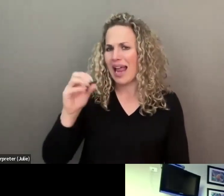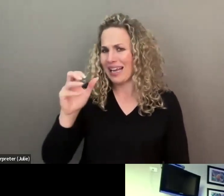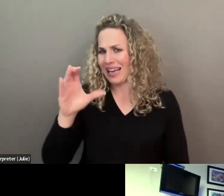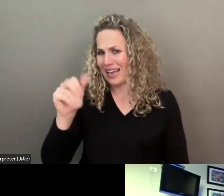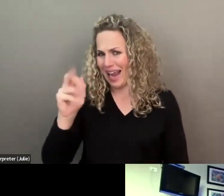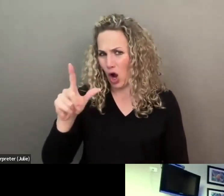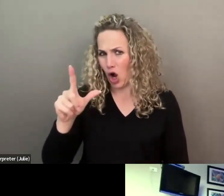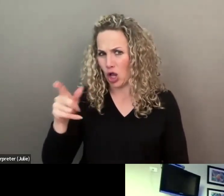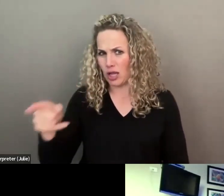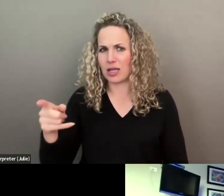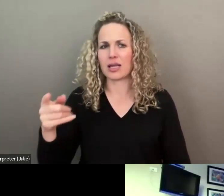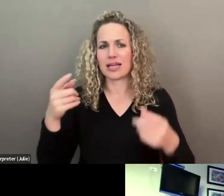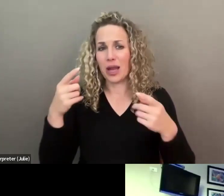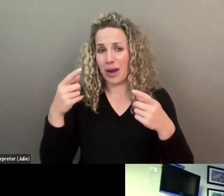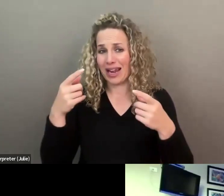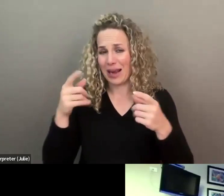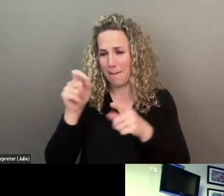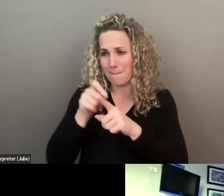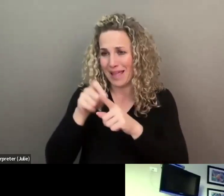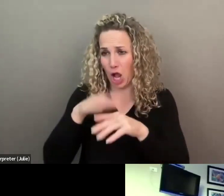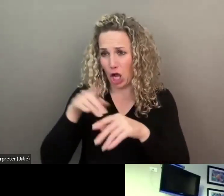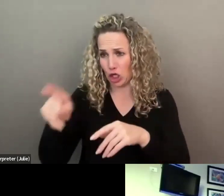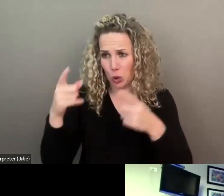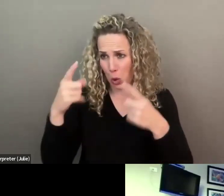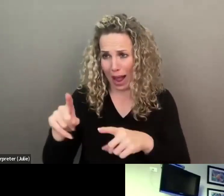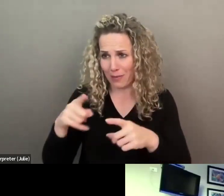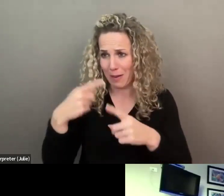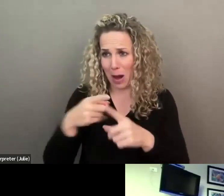talk about what happened at our board meeting last night since no one knows about it?